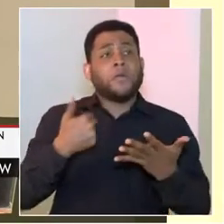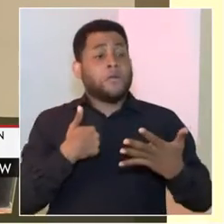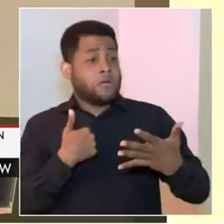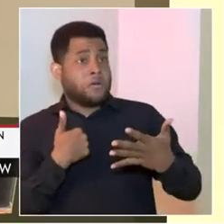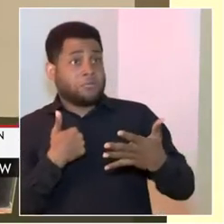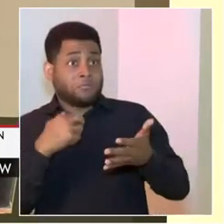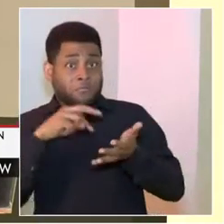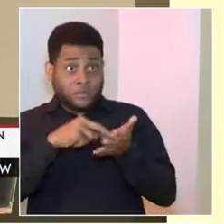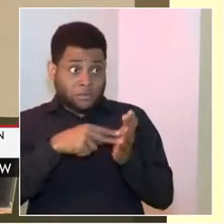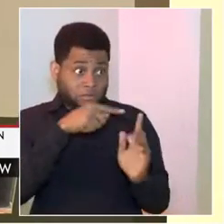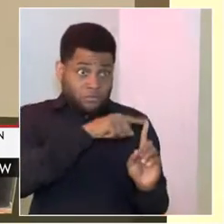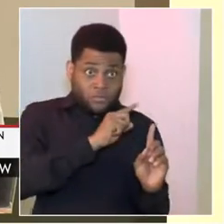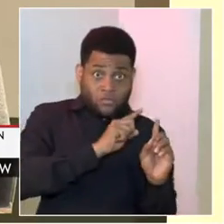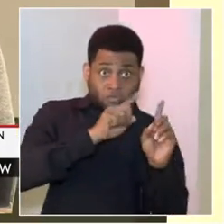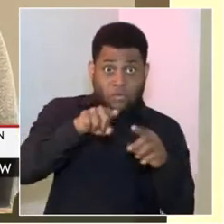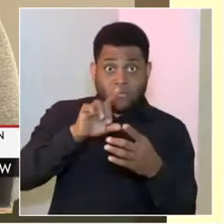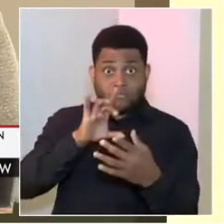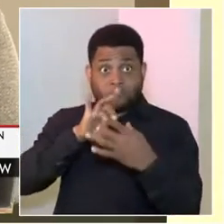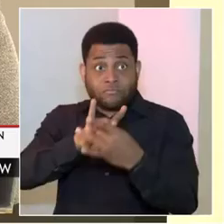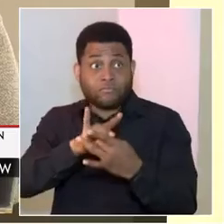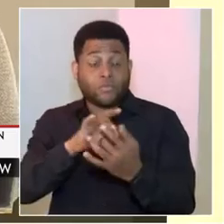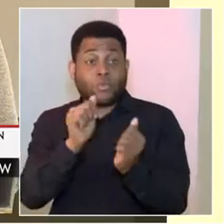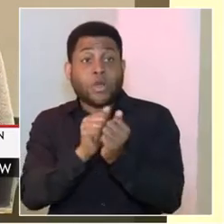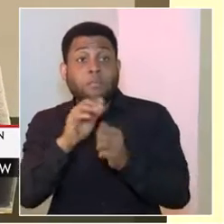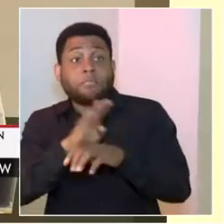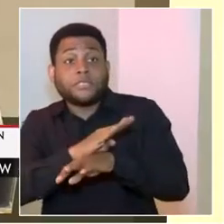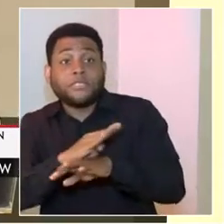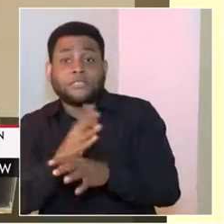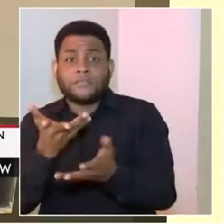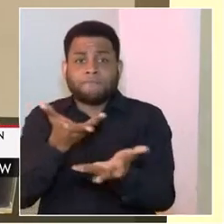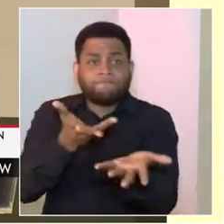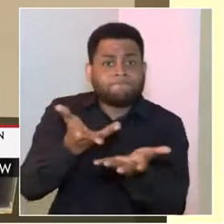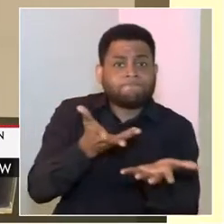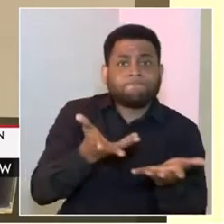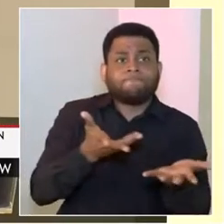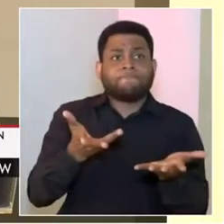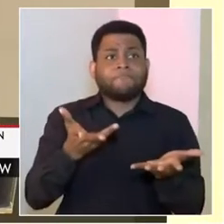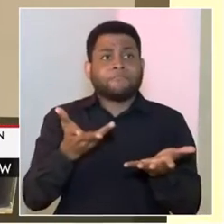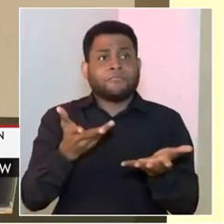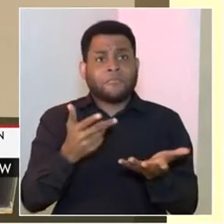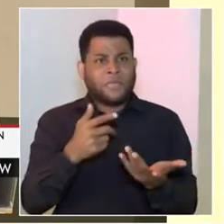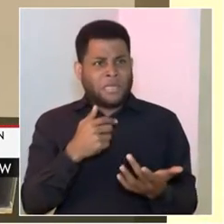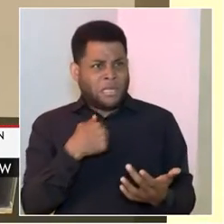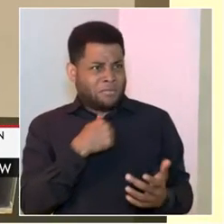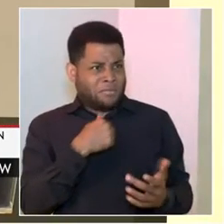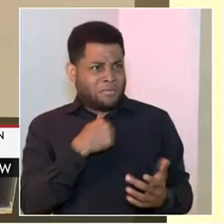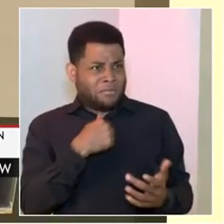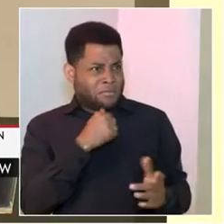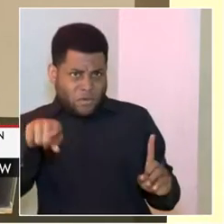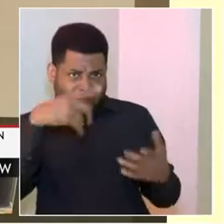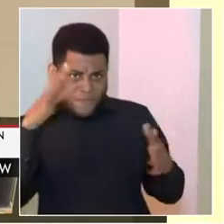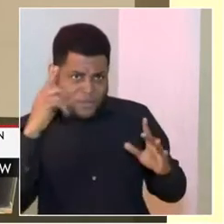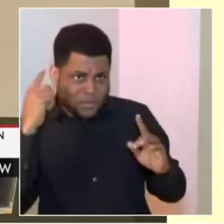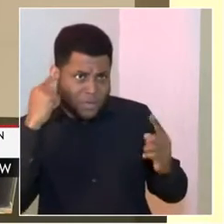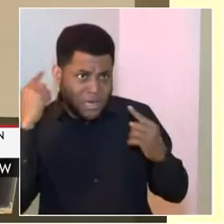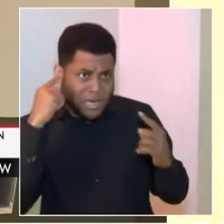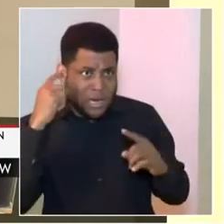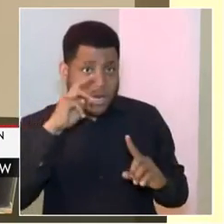she and the team does. I don't know if you got a chance to talk about the outstanding work that MPD is doing. You don't